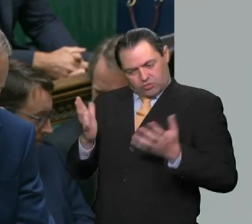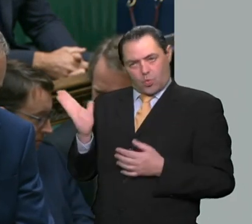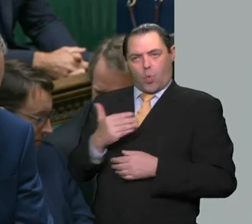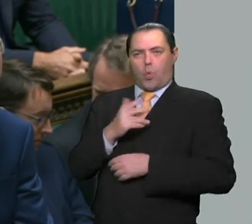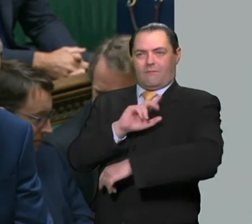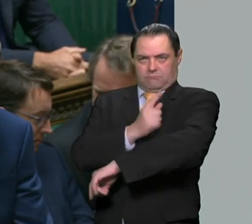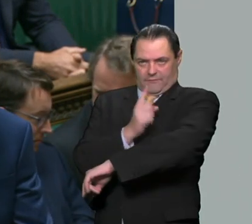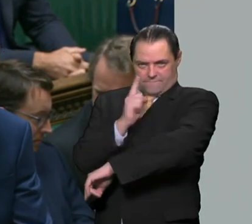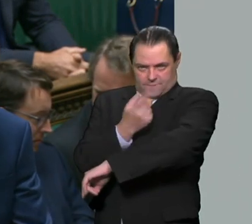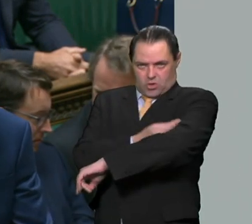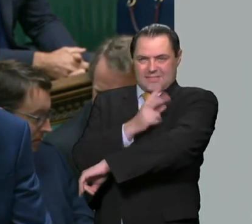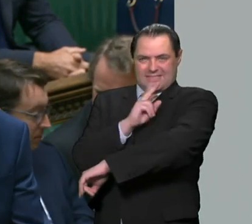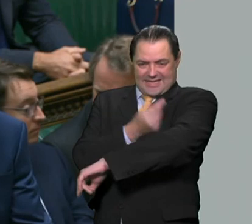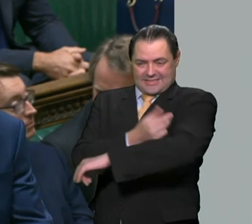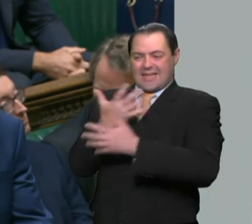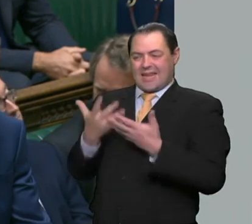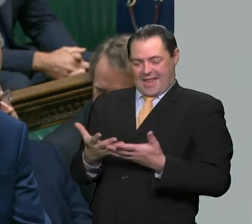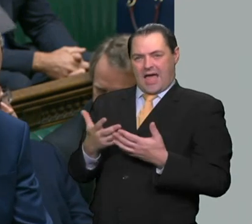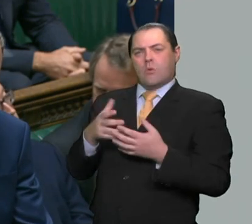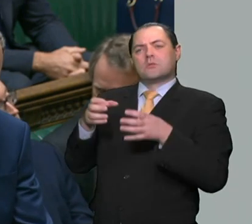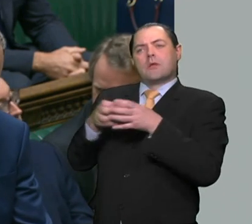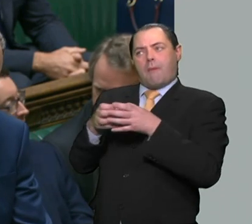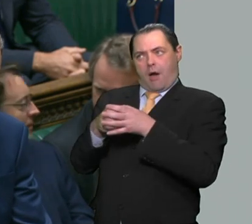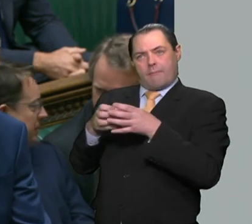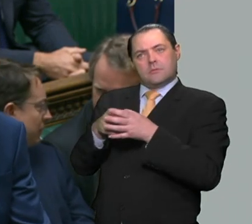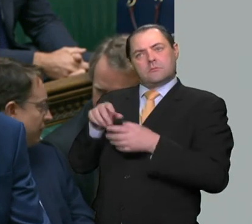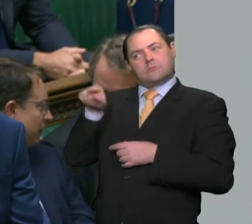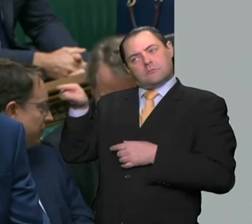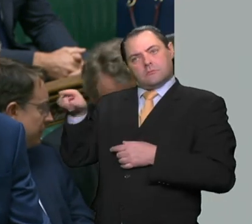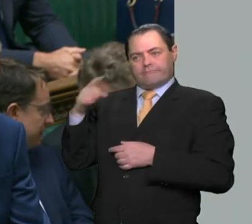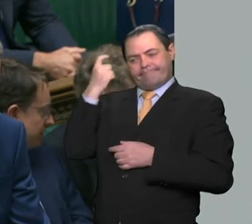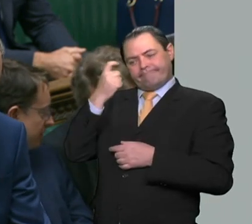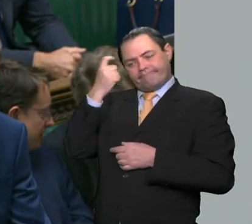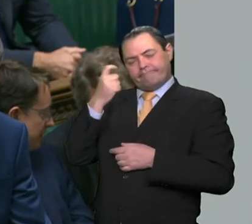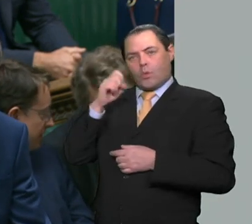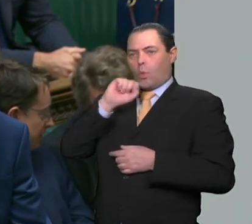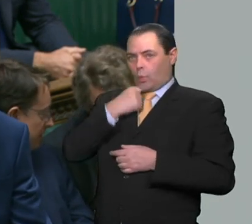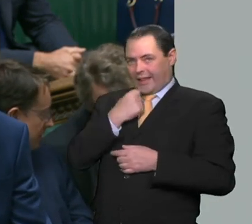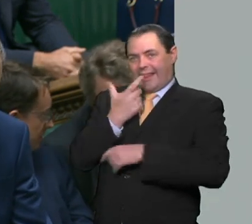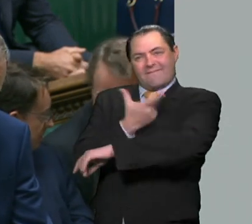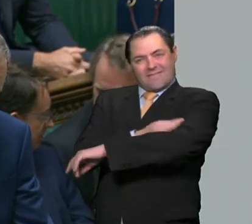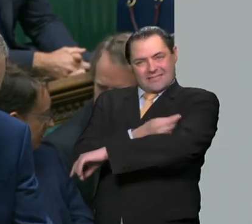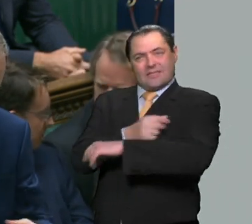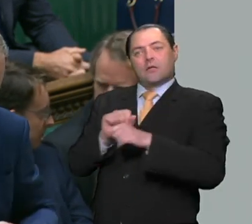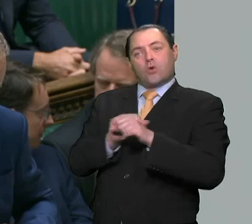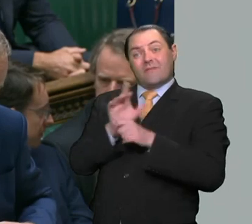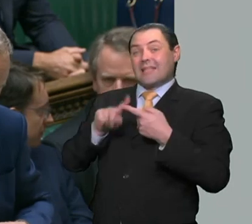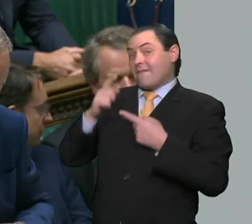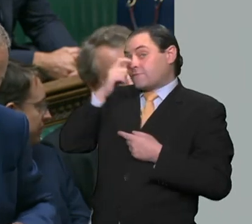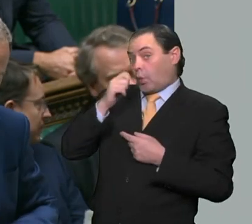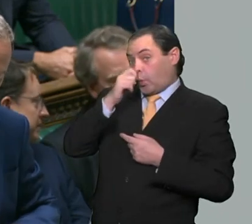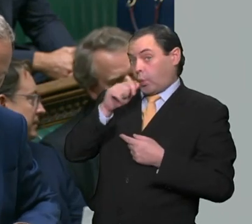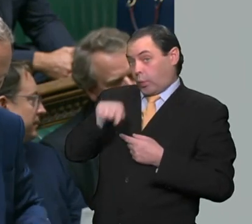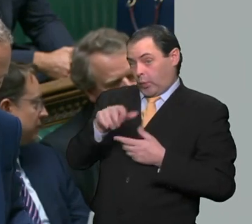the DHSC is currently considering whether to make vaccination of not just COVID but also flu a condition of